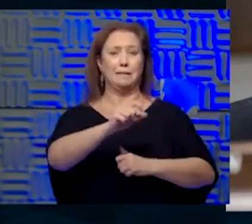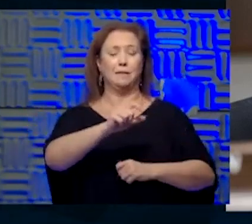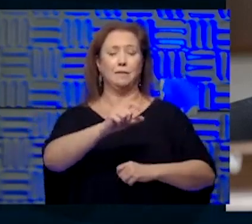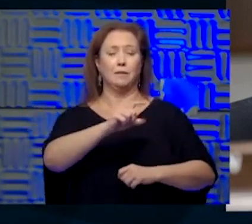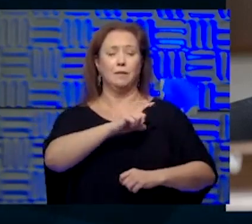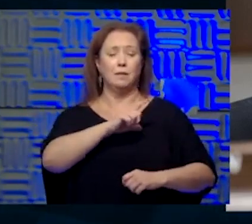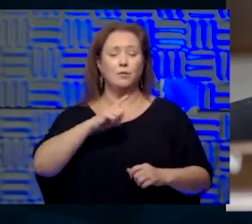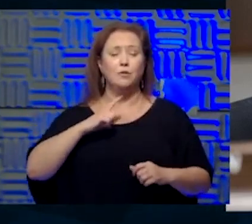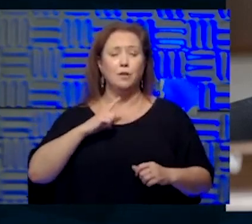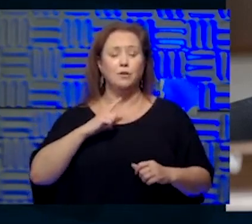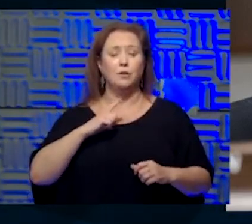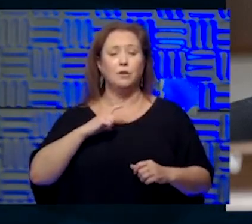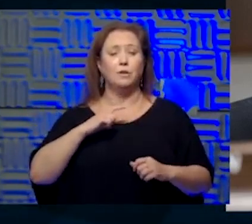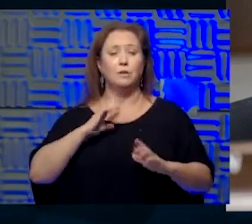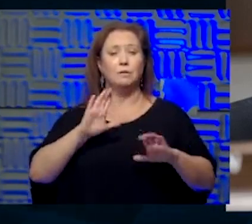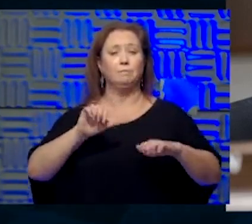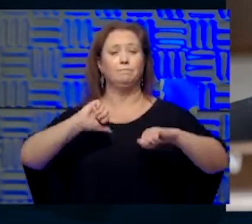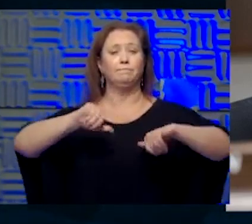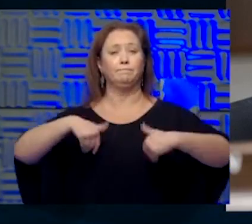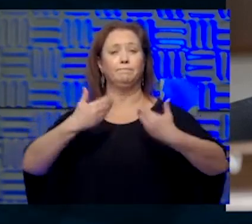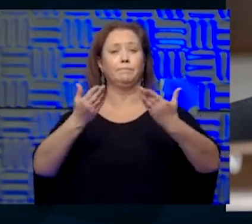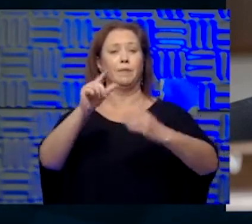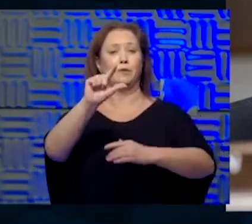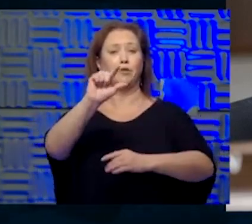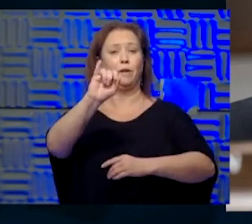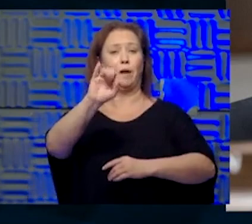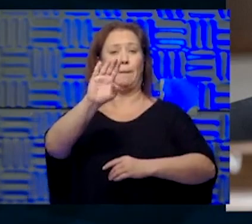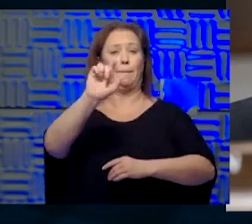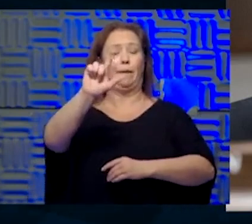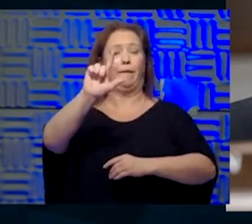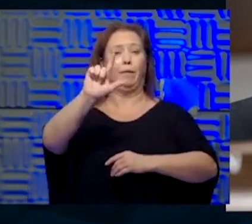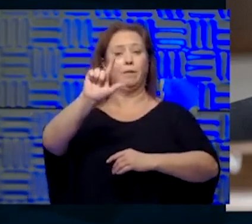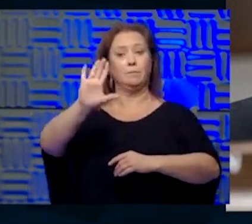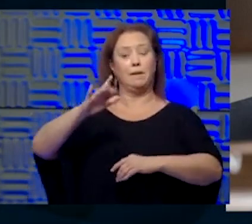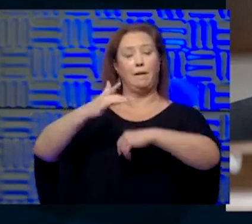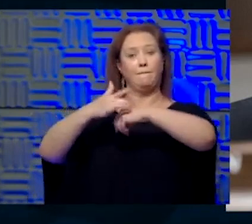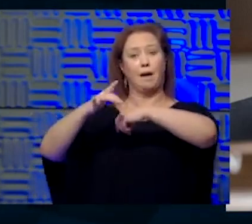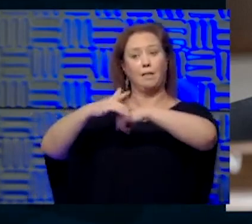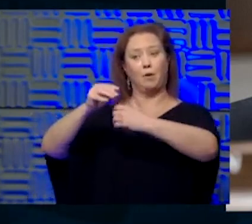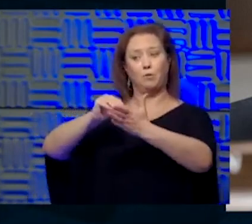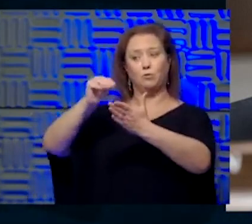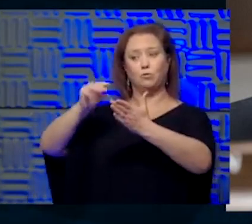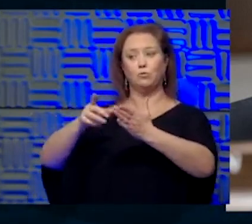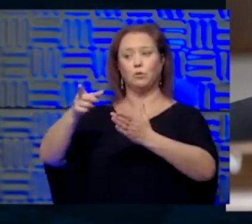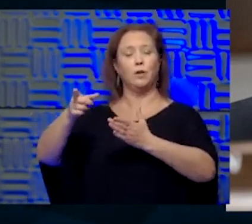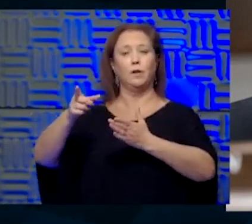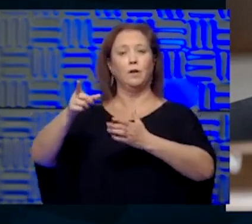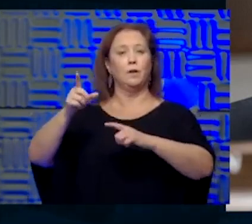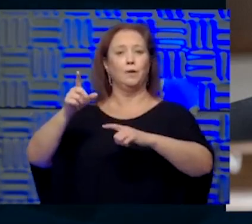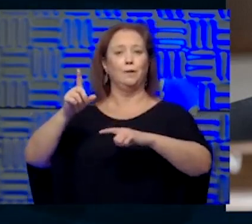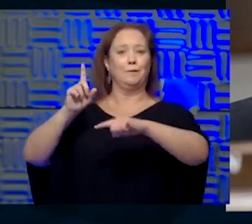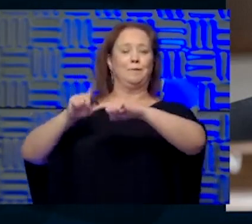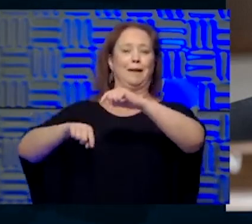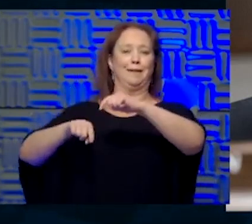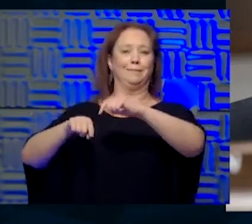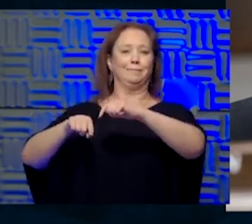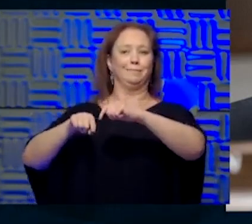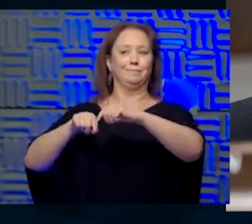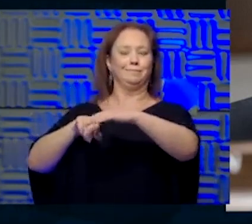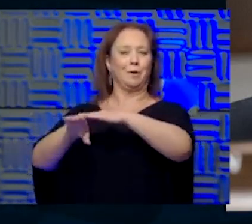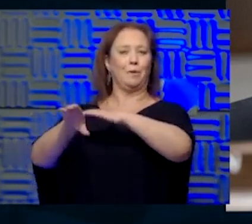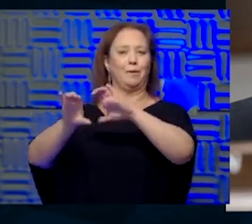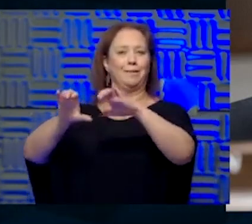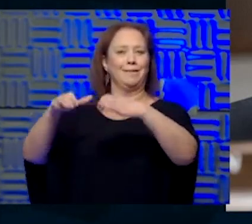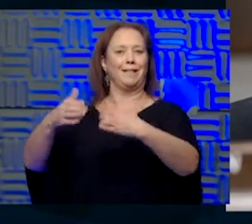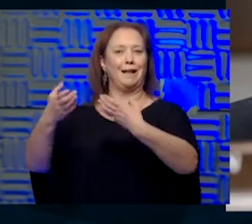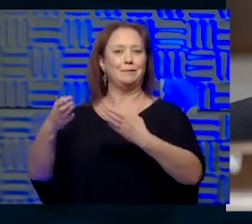allow the GI Bill to apply and be available to students who no longer can be in the classroom and